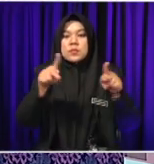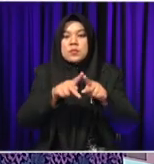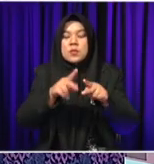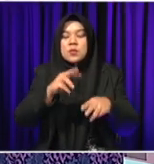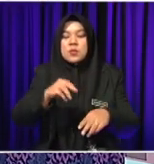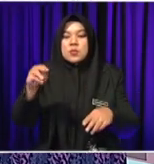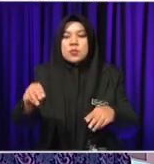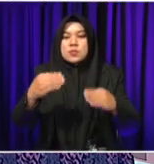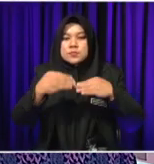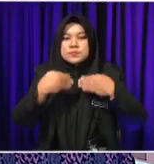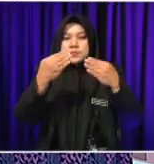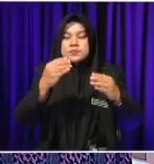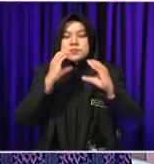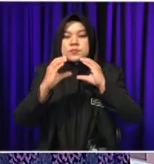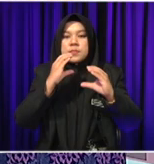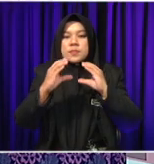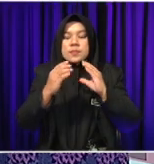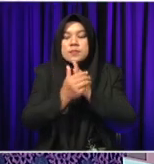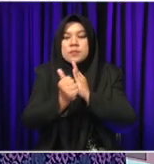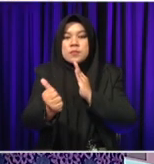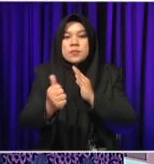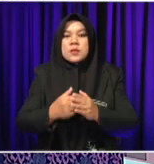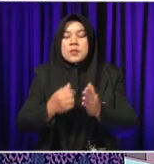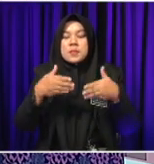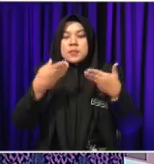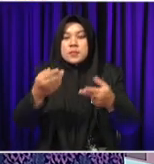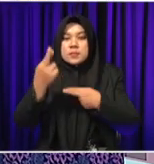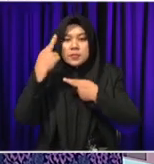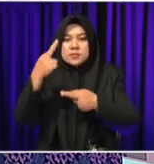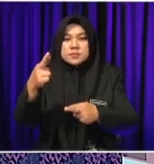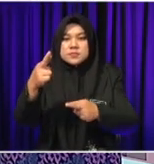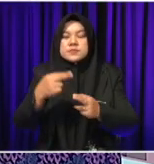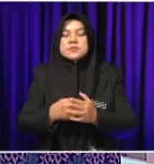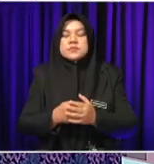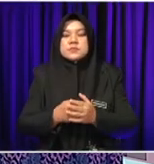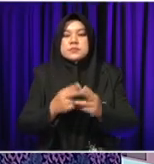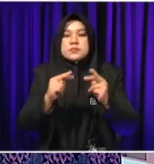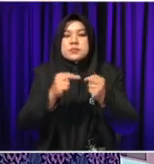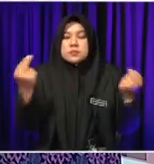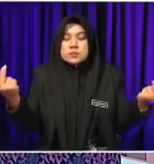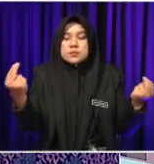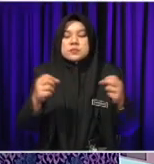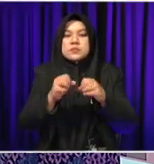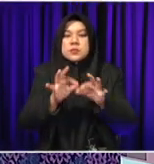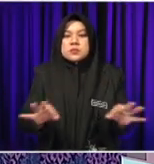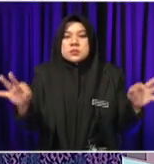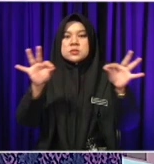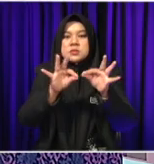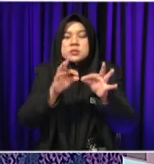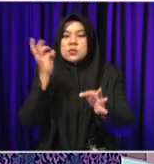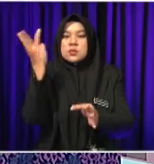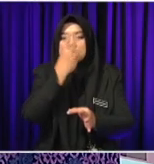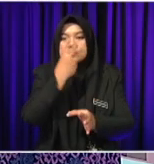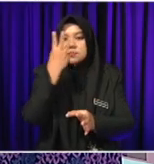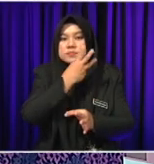improve their communication skills when it comes to giving response, be it novel, short story, movie,